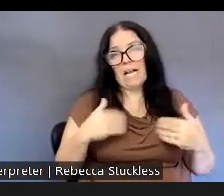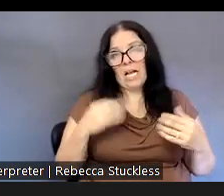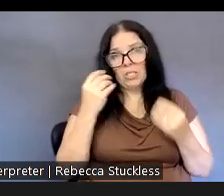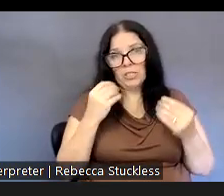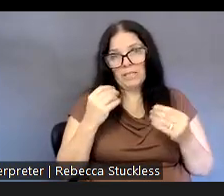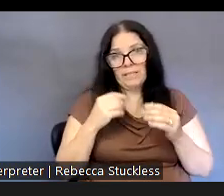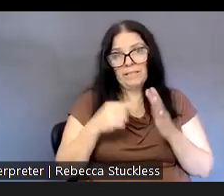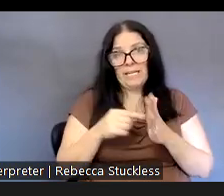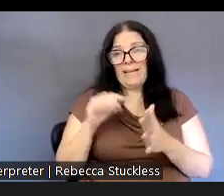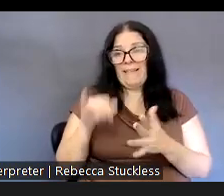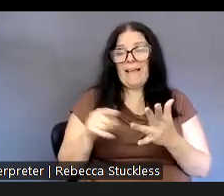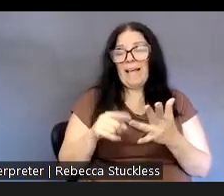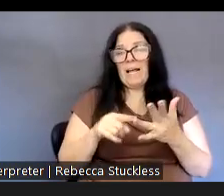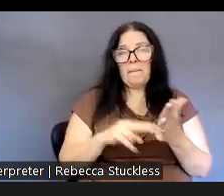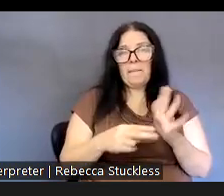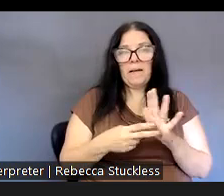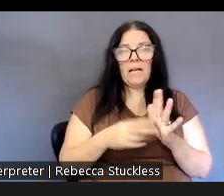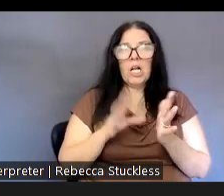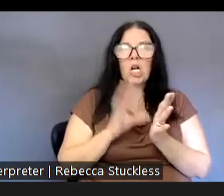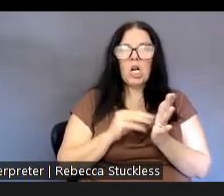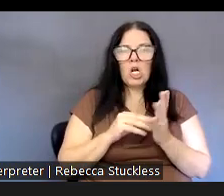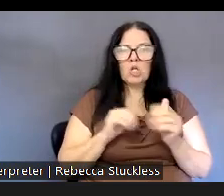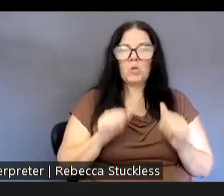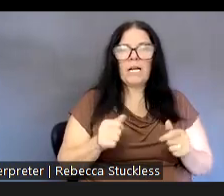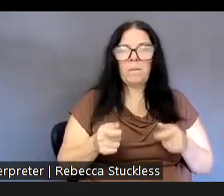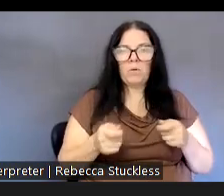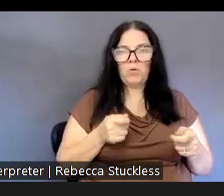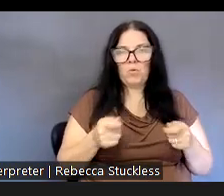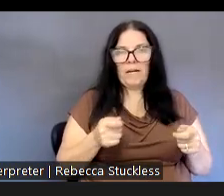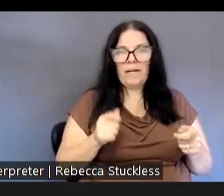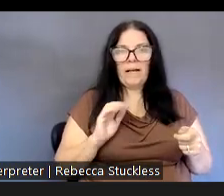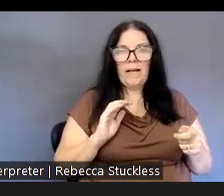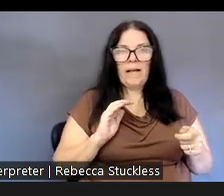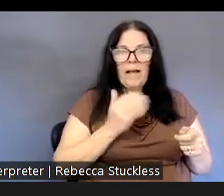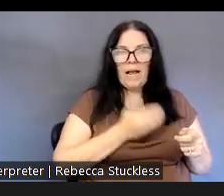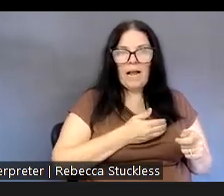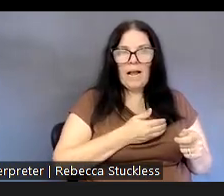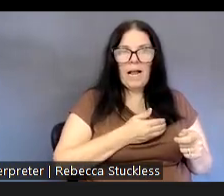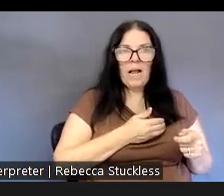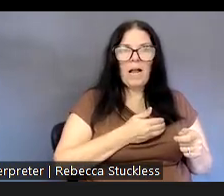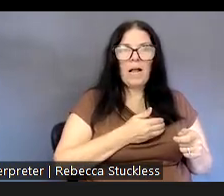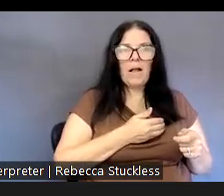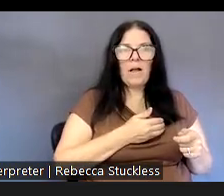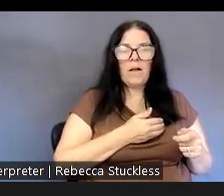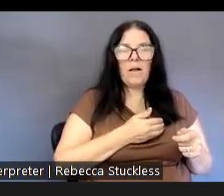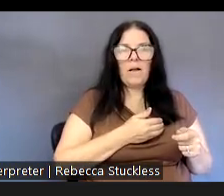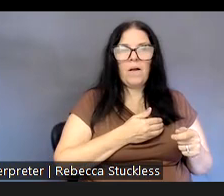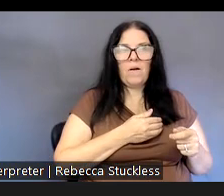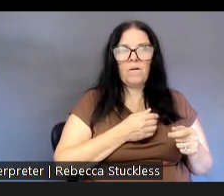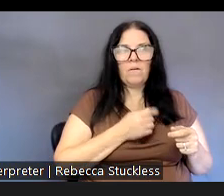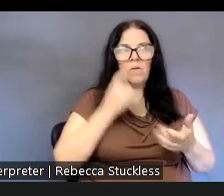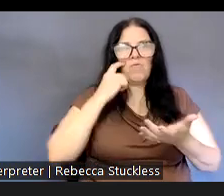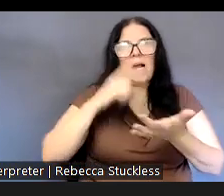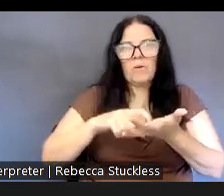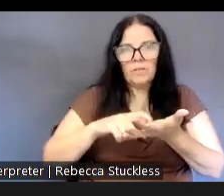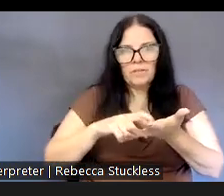what's meant there is learning to regulate our autonomic arousal, learning to manage